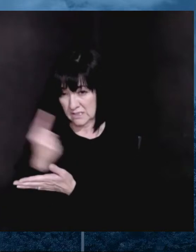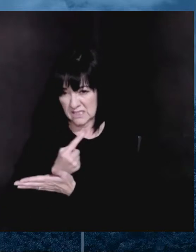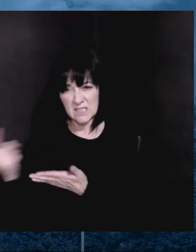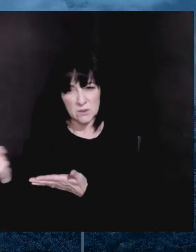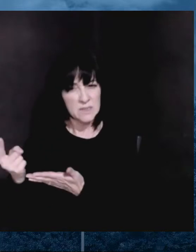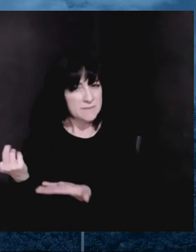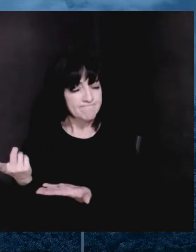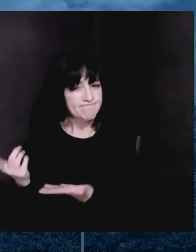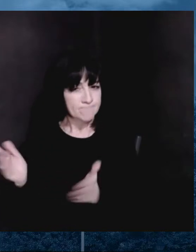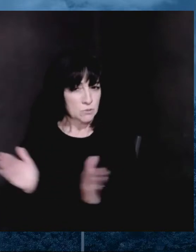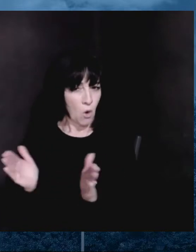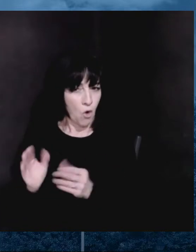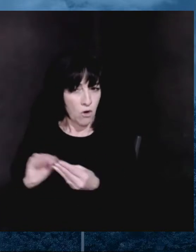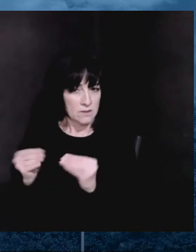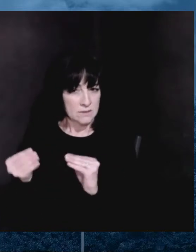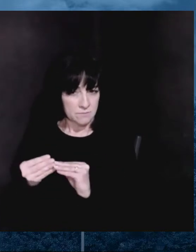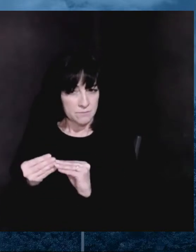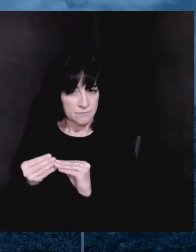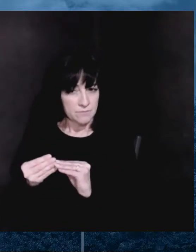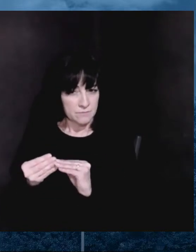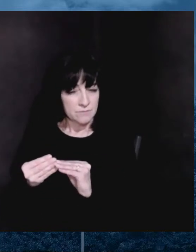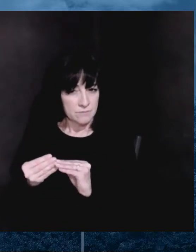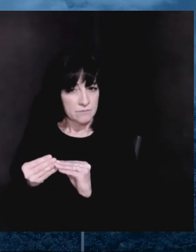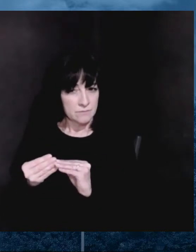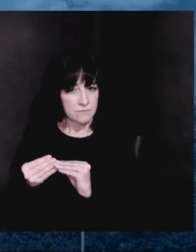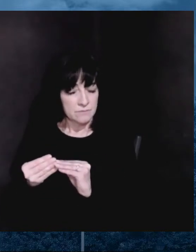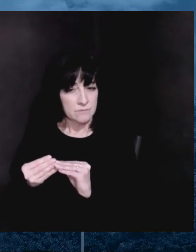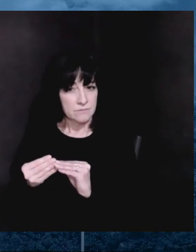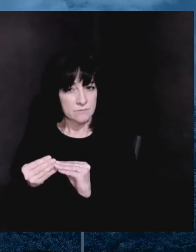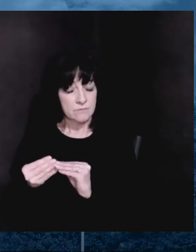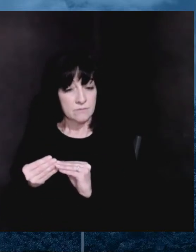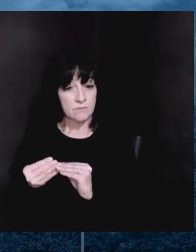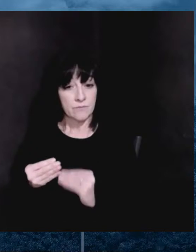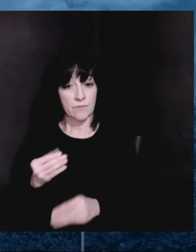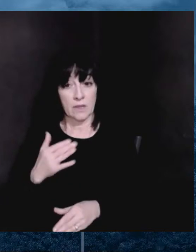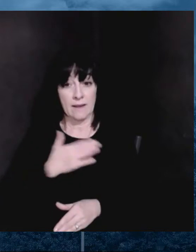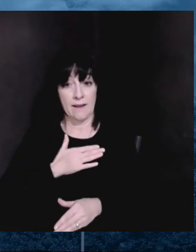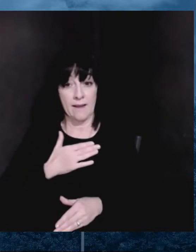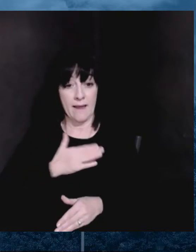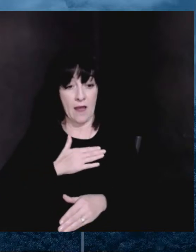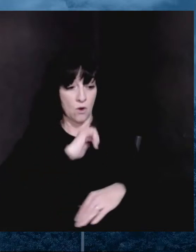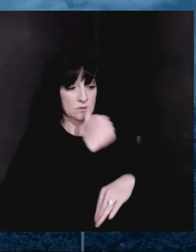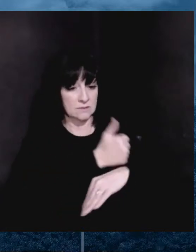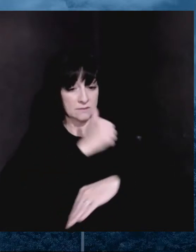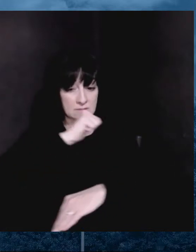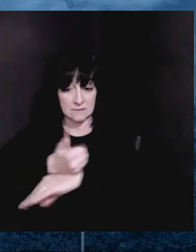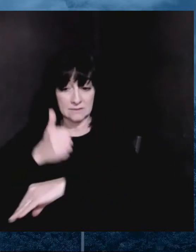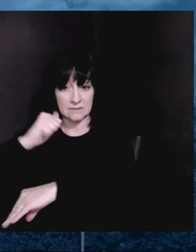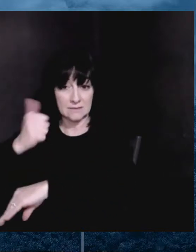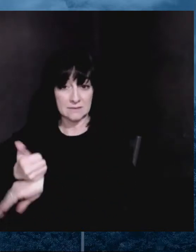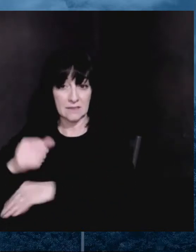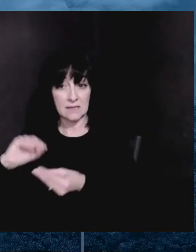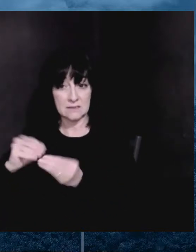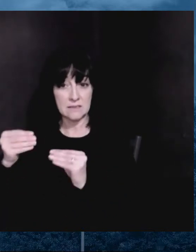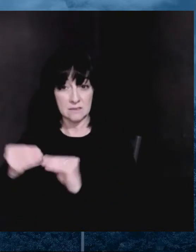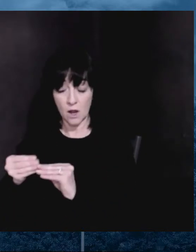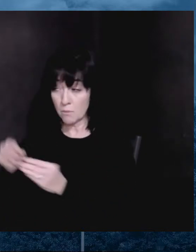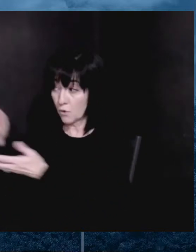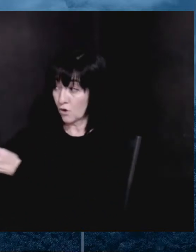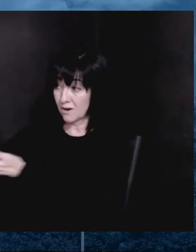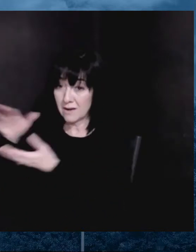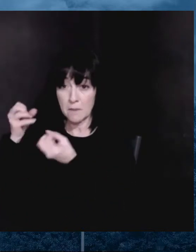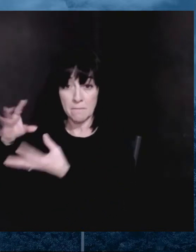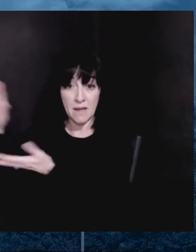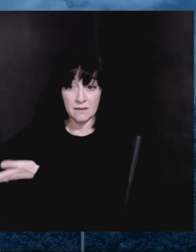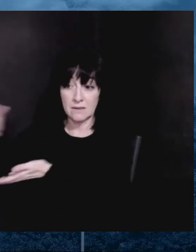are, a large proportion of our allocations right now are going to this federal pharmacy program. And